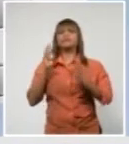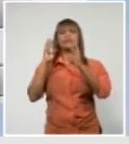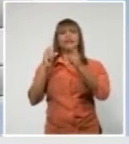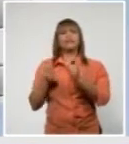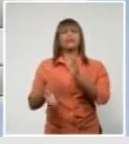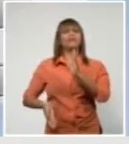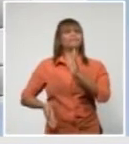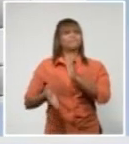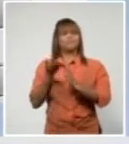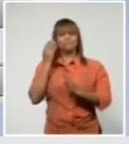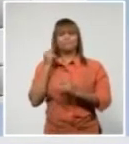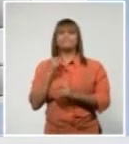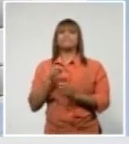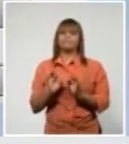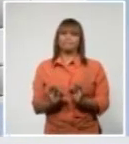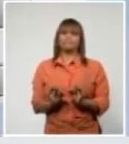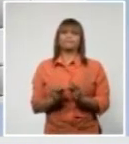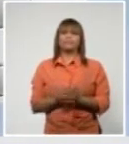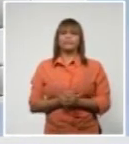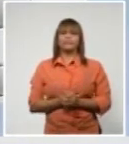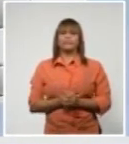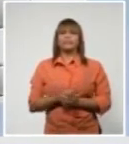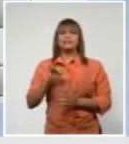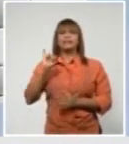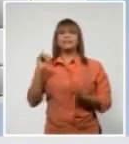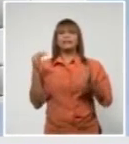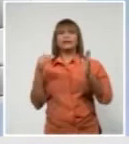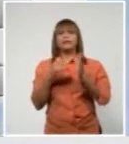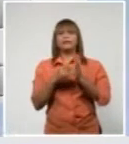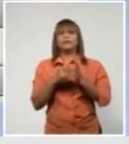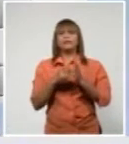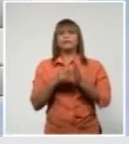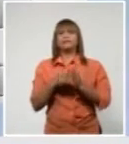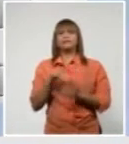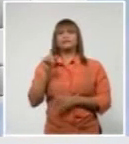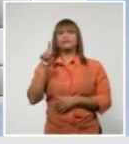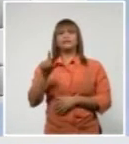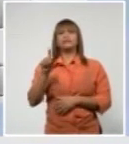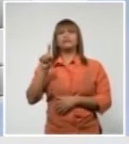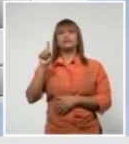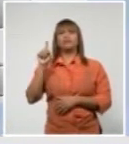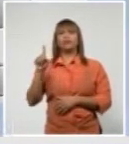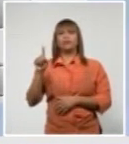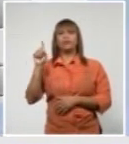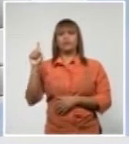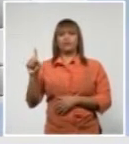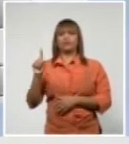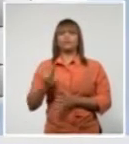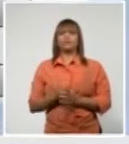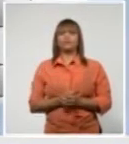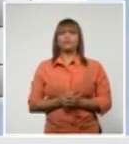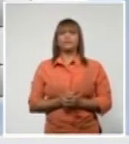6,111 people died of the virus worldwide, for a total of